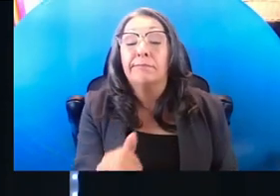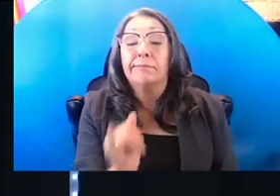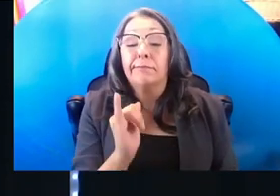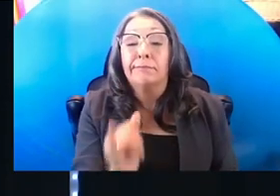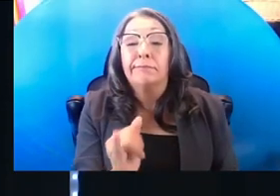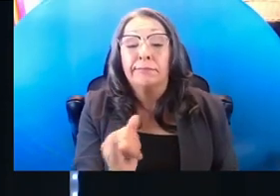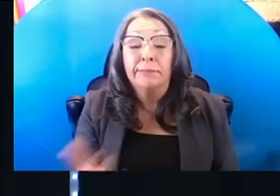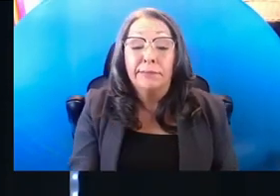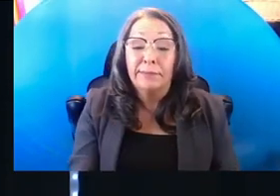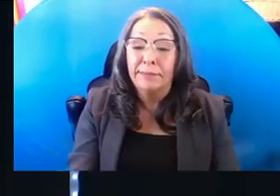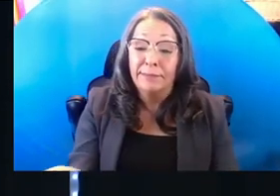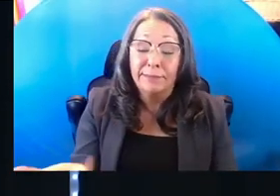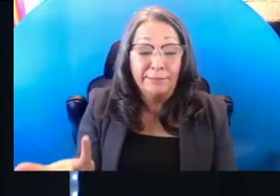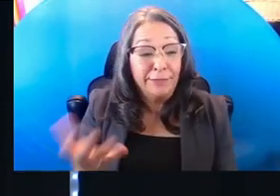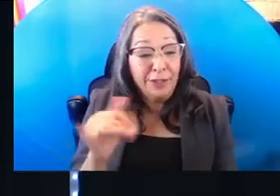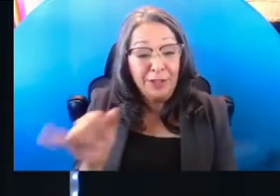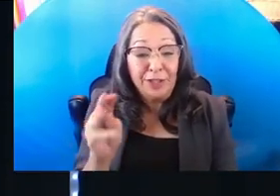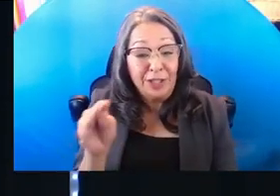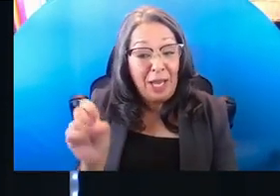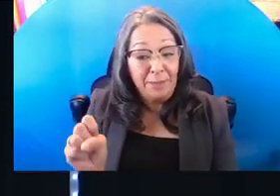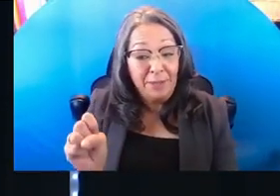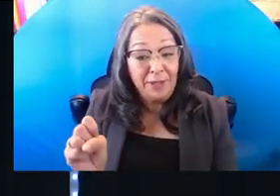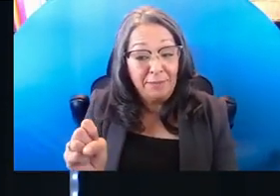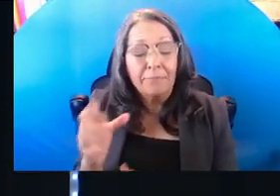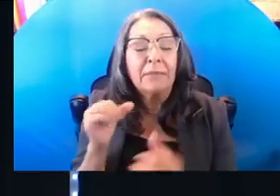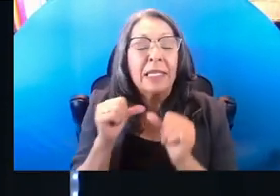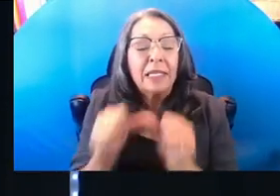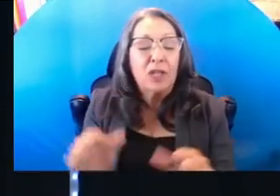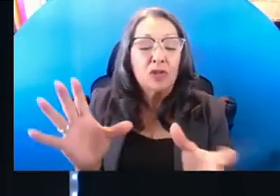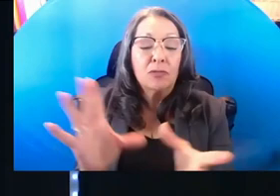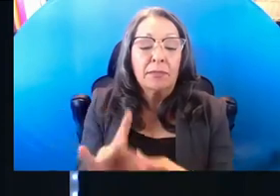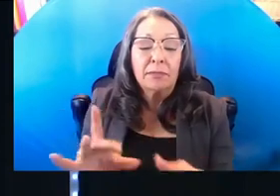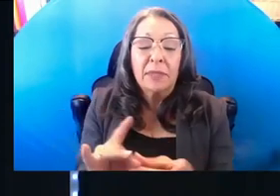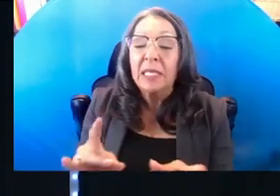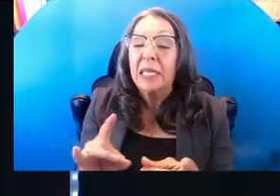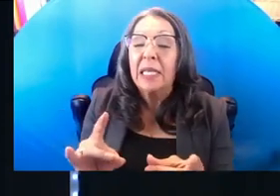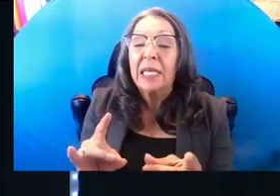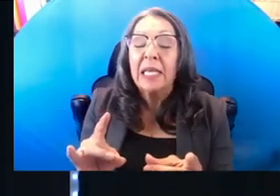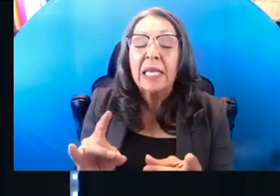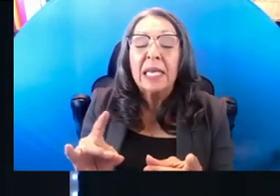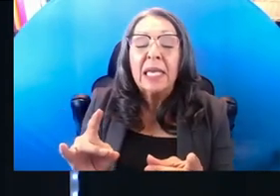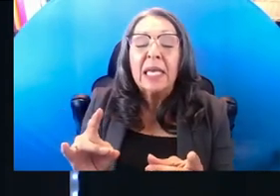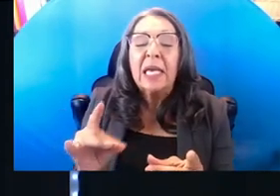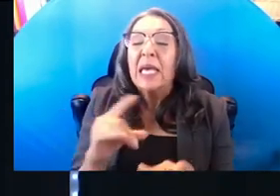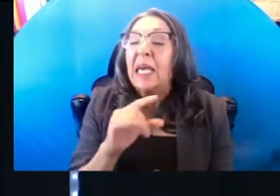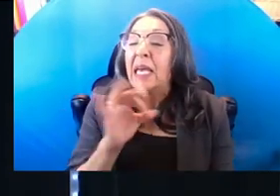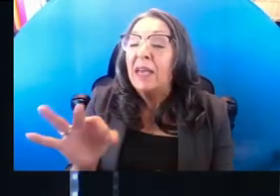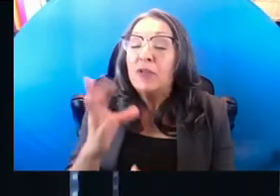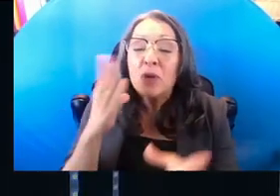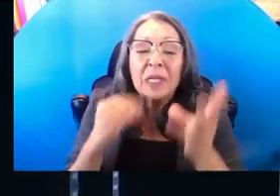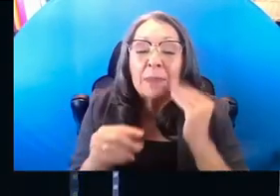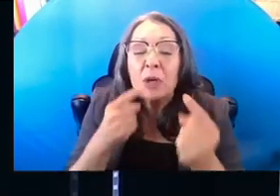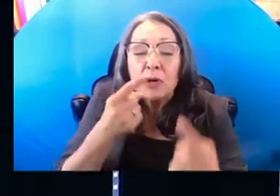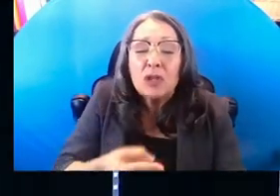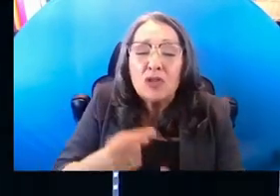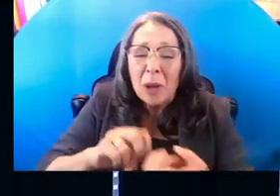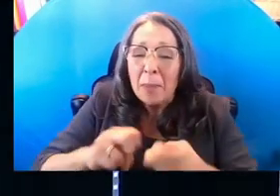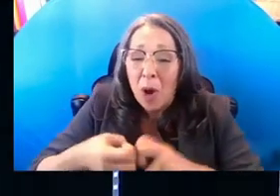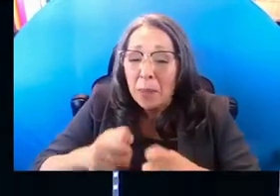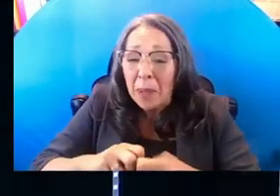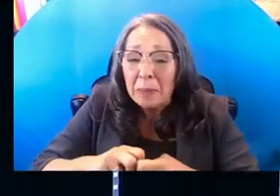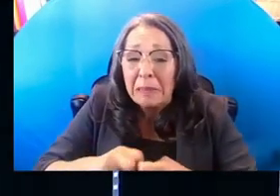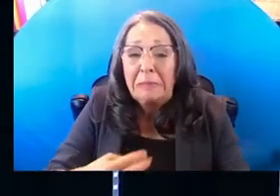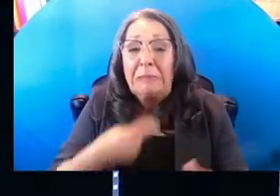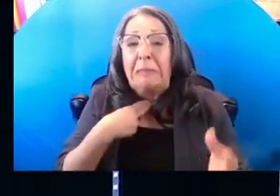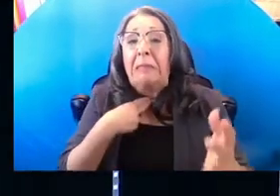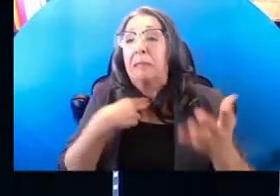Come on, James. So James goes on, and he lets us know that in the midst of the trials, if we don't know what to do, if we're stuck